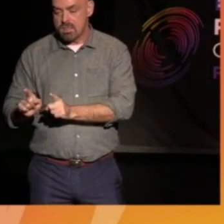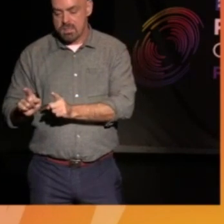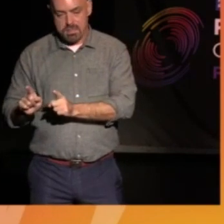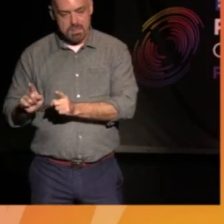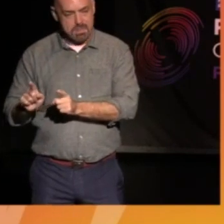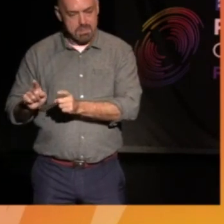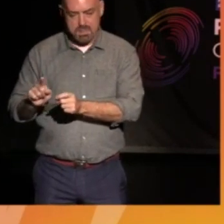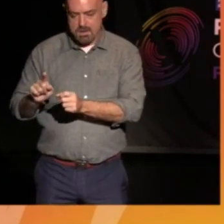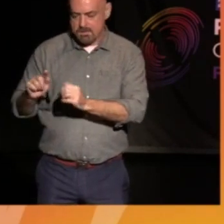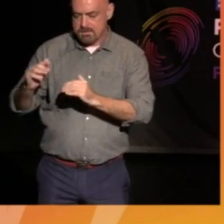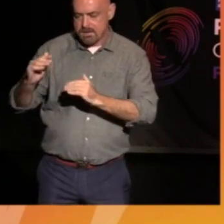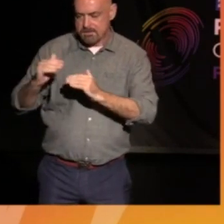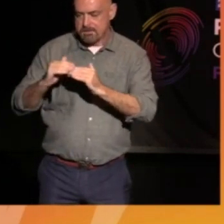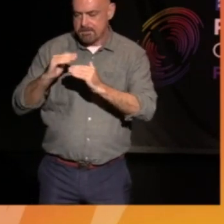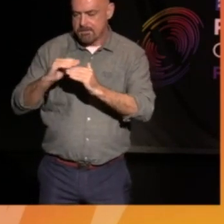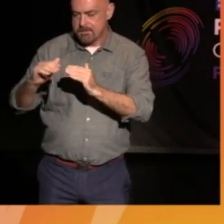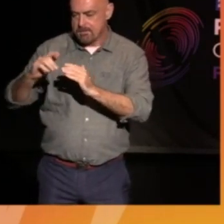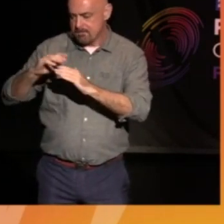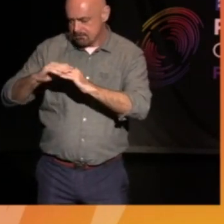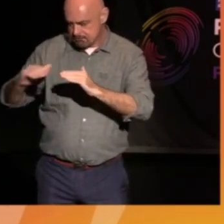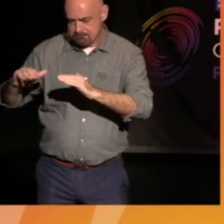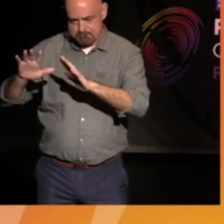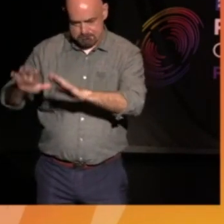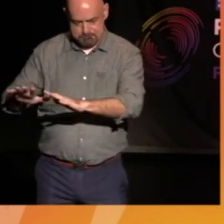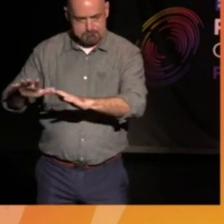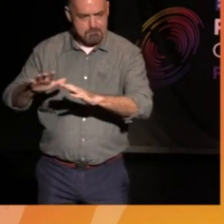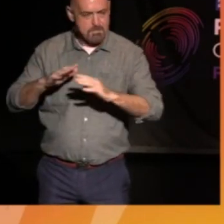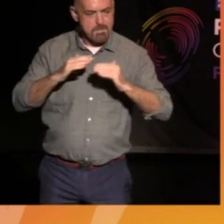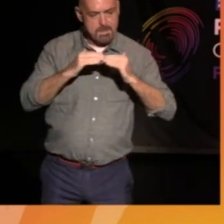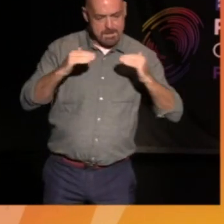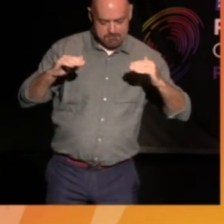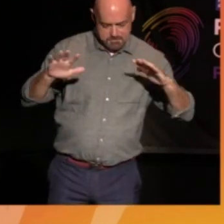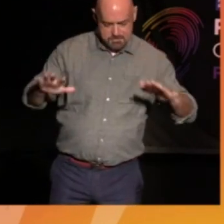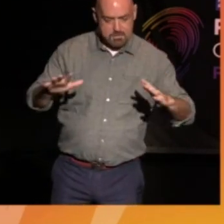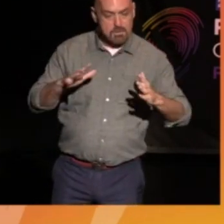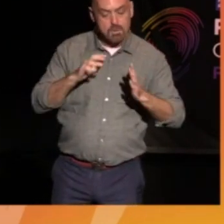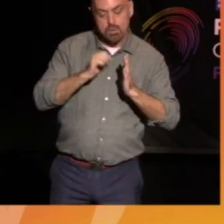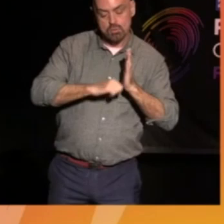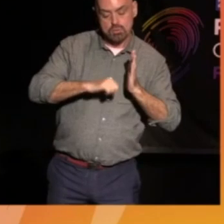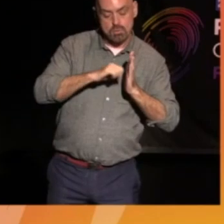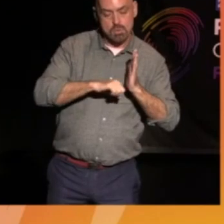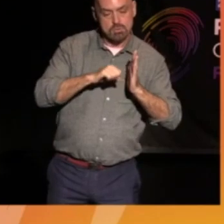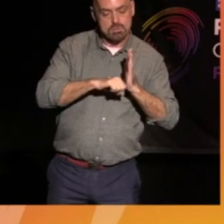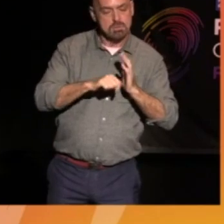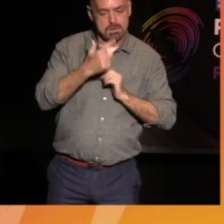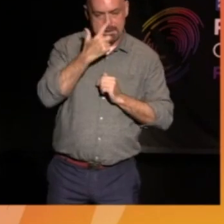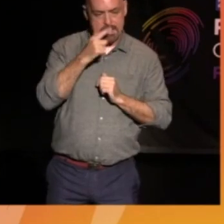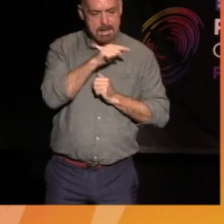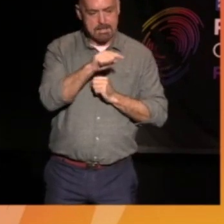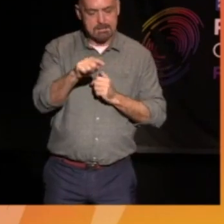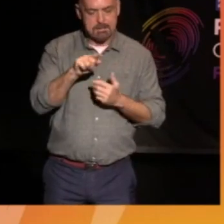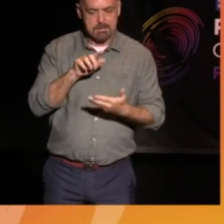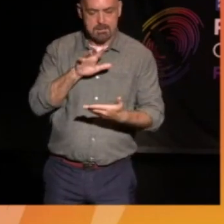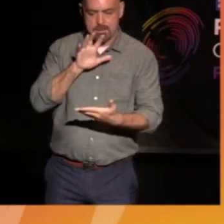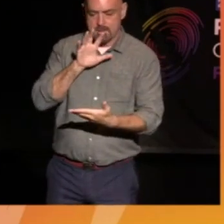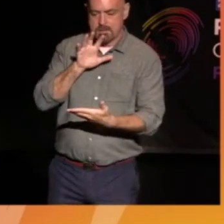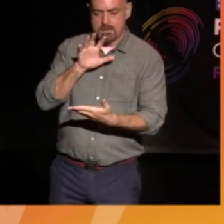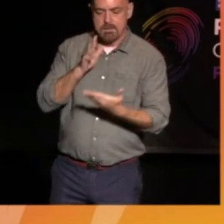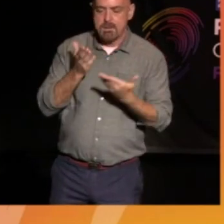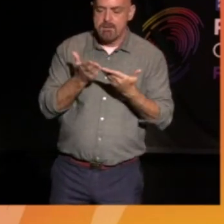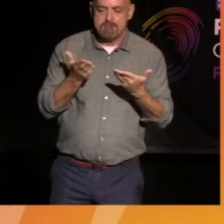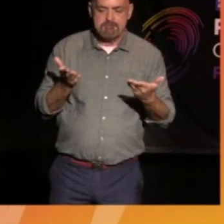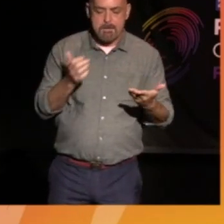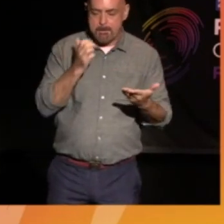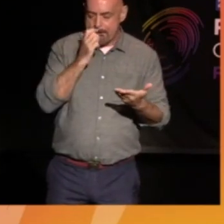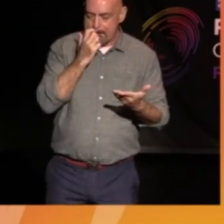label has been introduced in rug industry, the consumers were able to get a fair carpet,